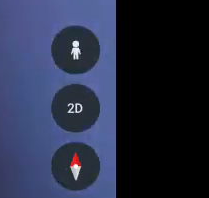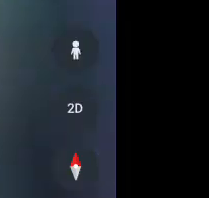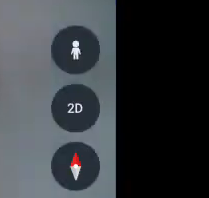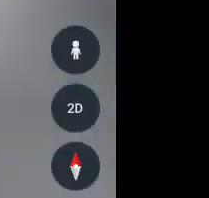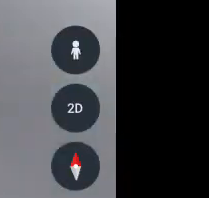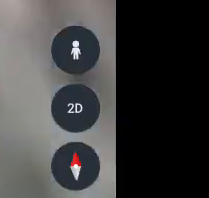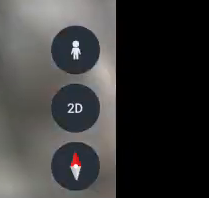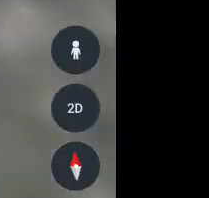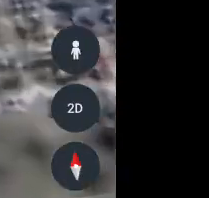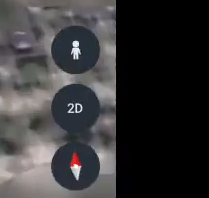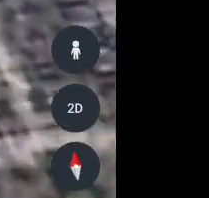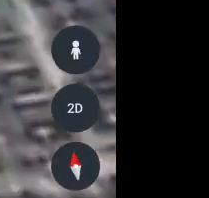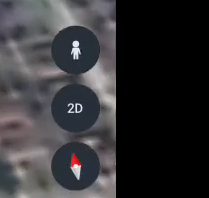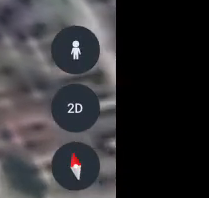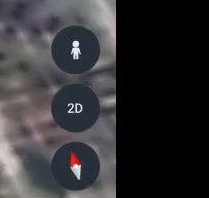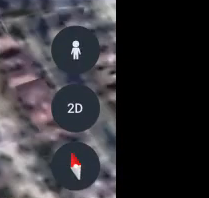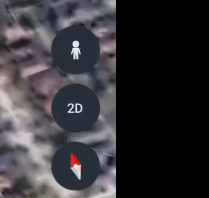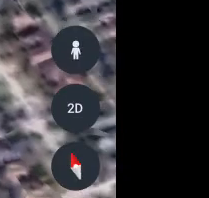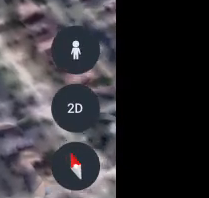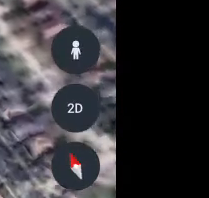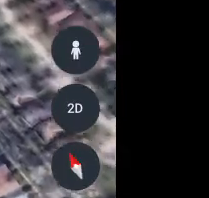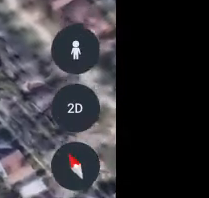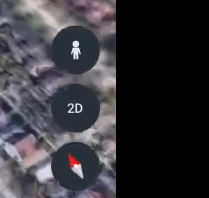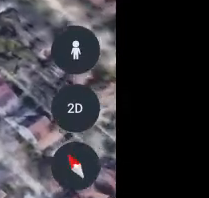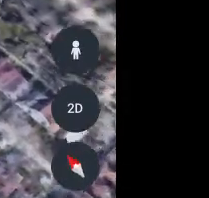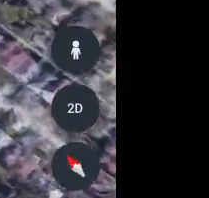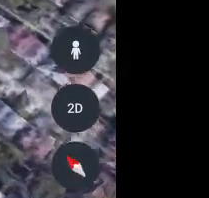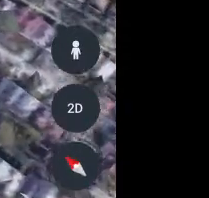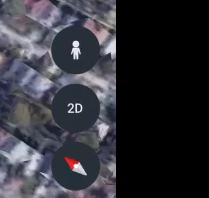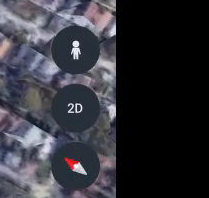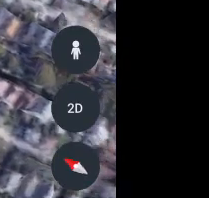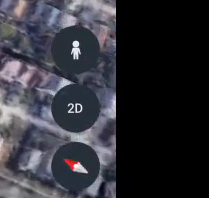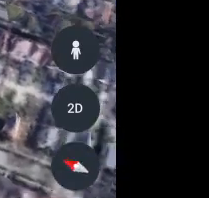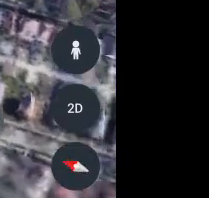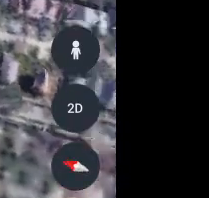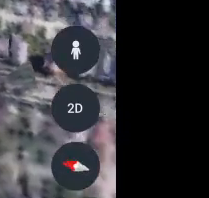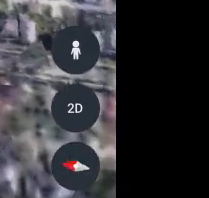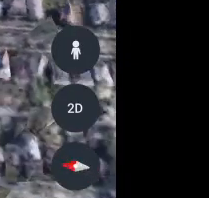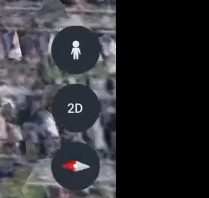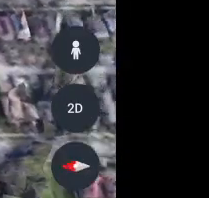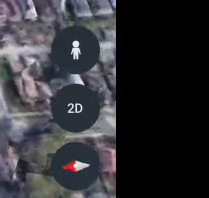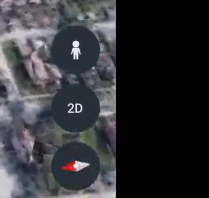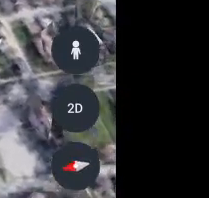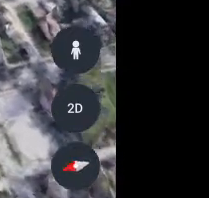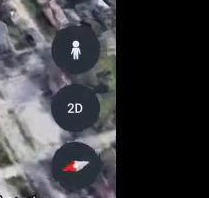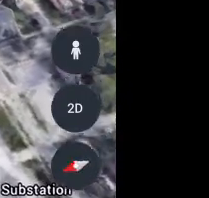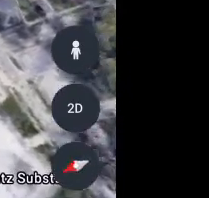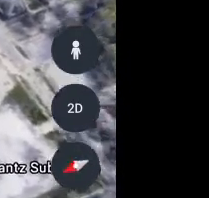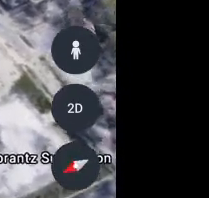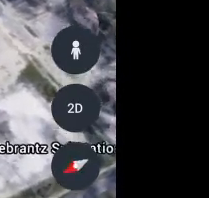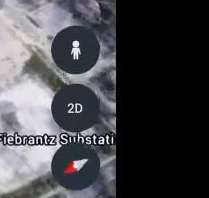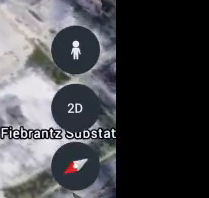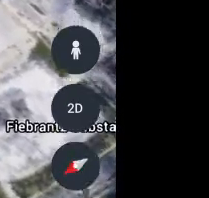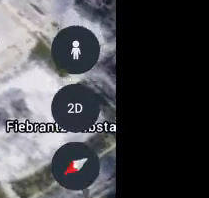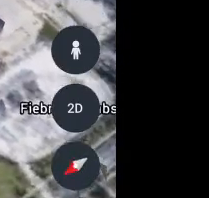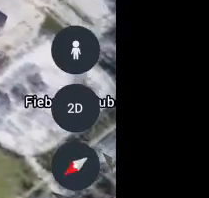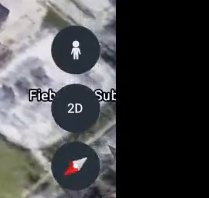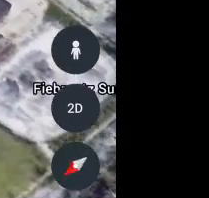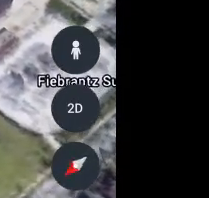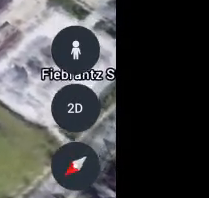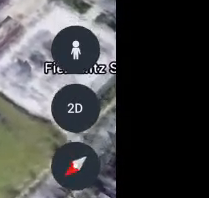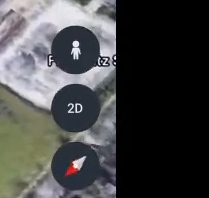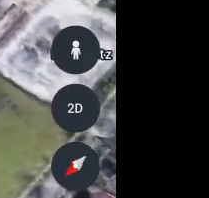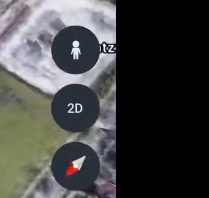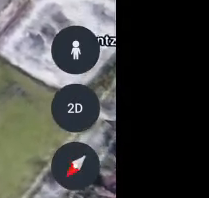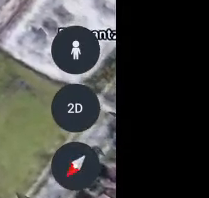running, running, and running, running, and in this context, there's no disrespect. So when I bust my rhyme, you break your necks. We got 5 minutes